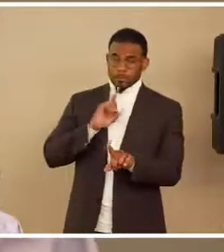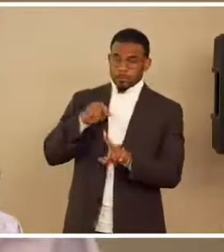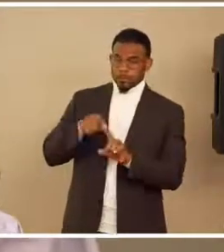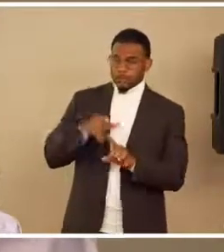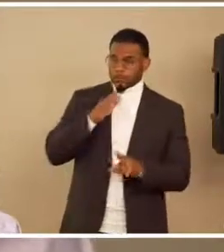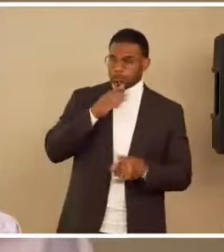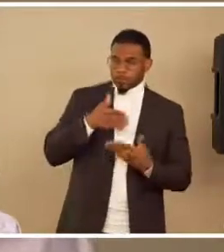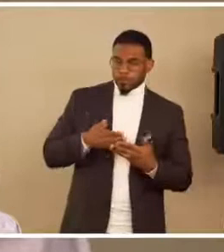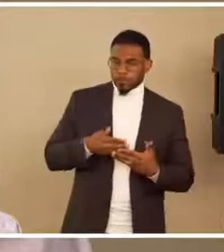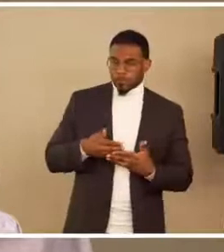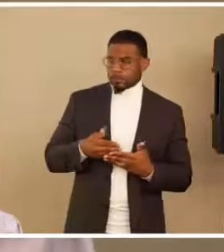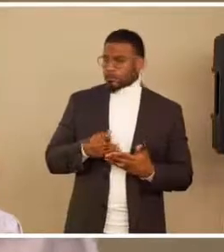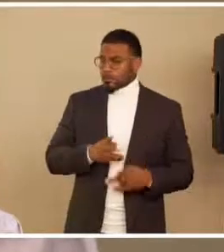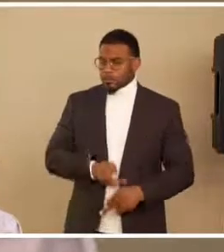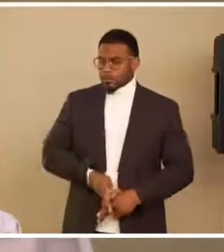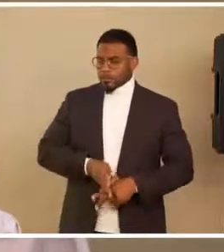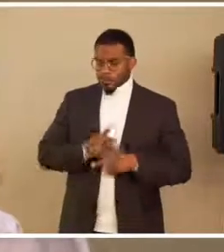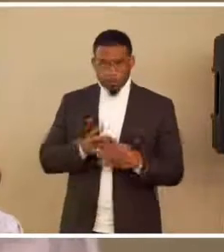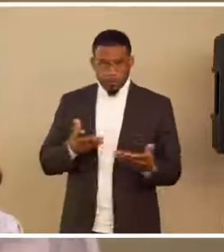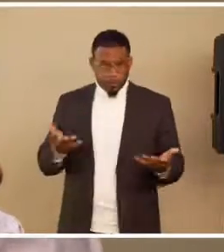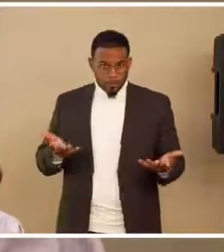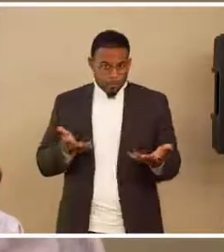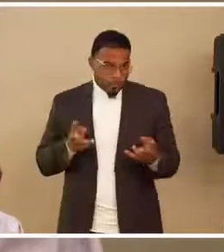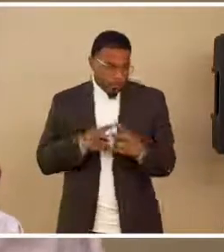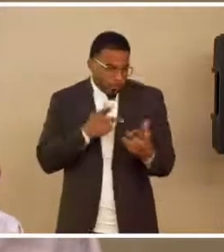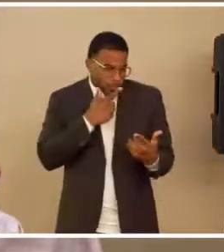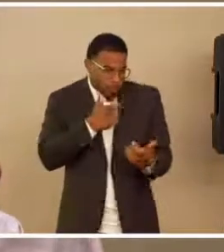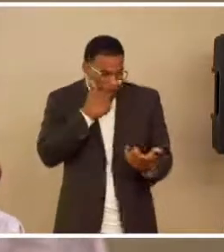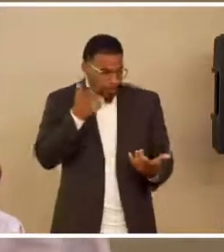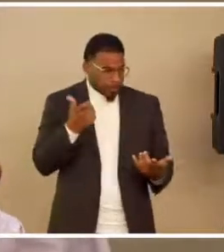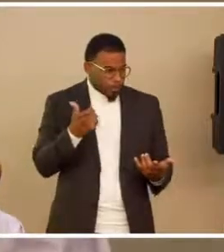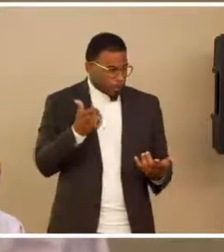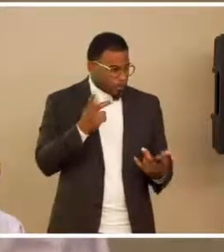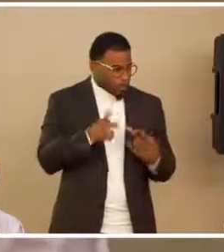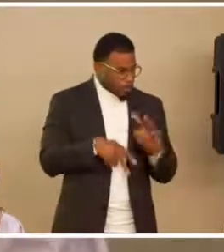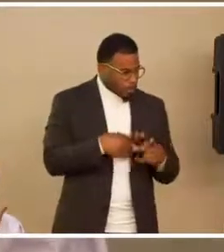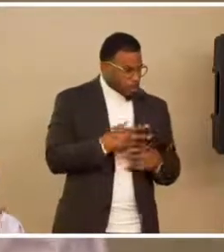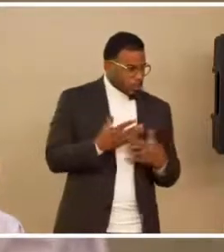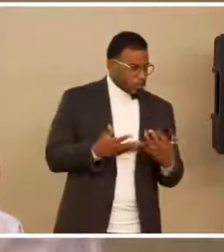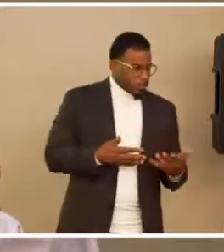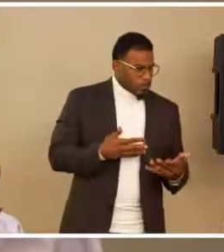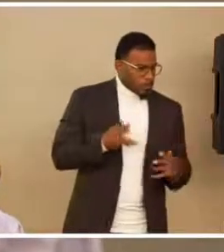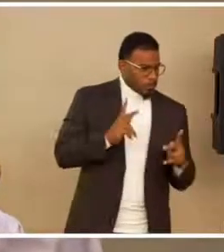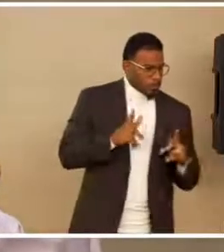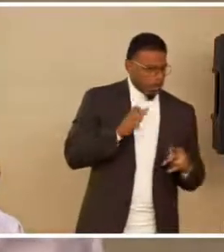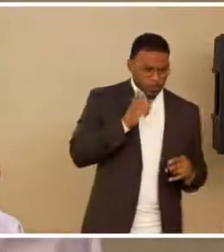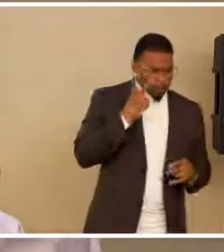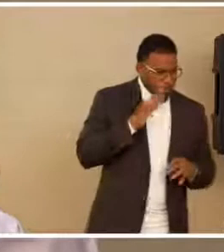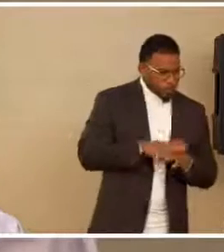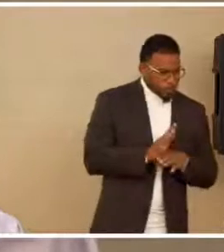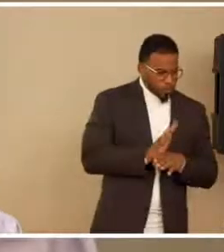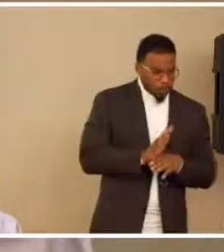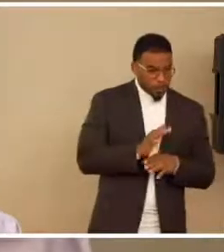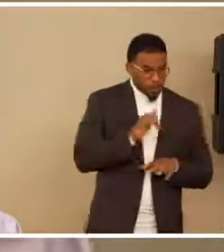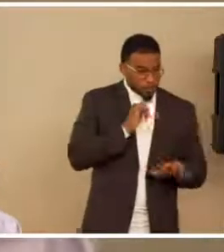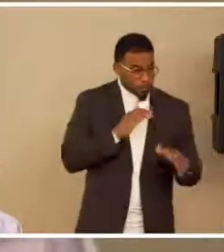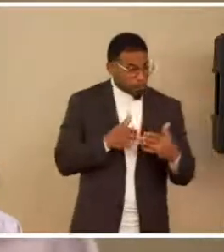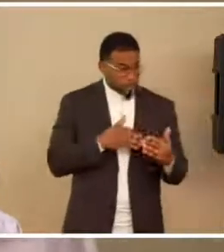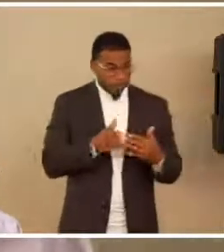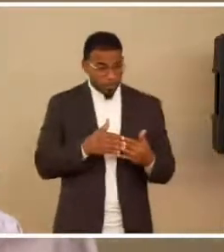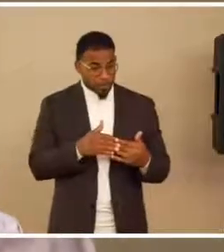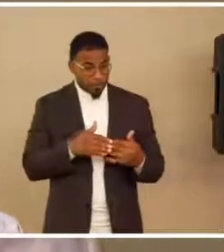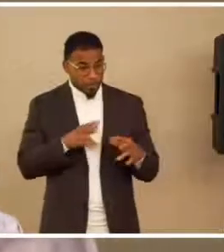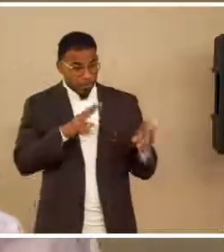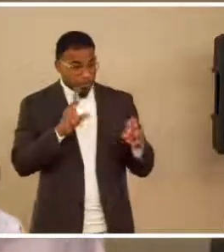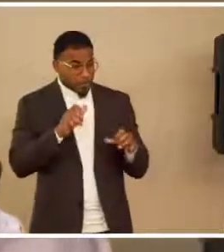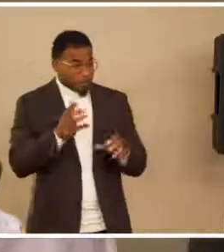about motherhood, and it's very interesting because it's the kind of people that you don't see on screen, and it's not even the